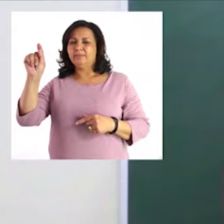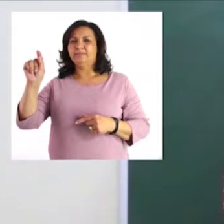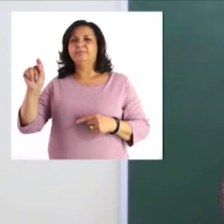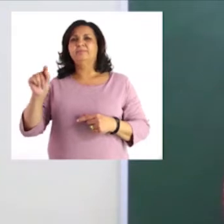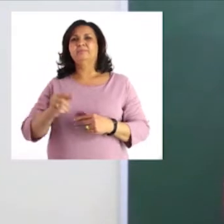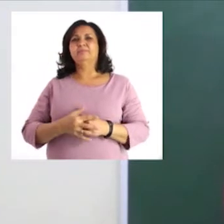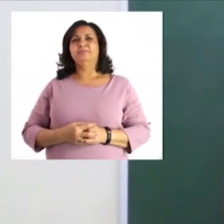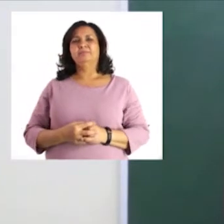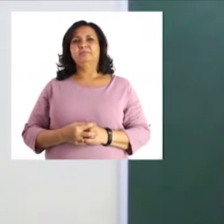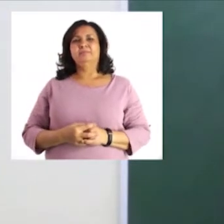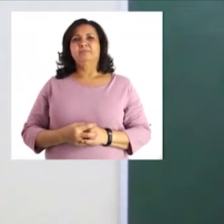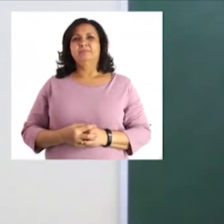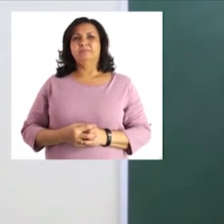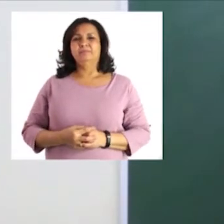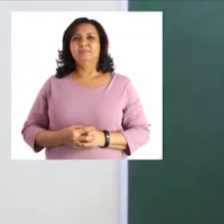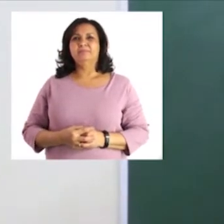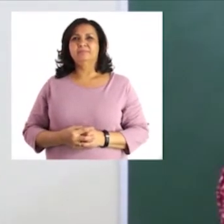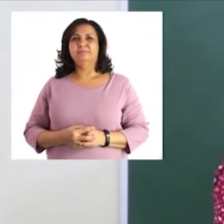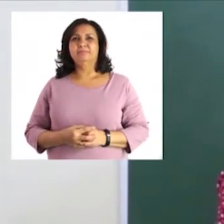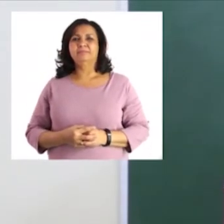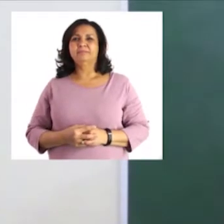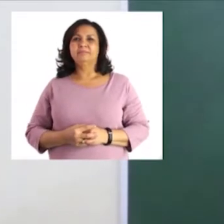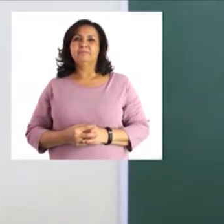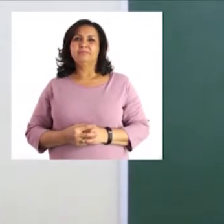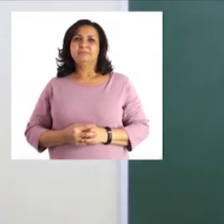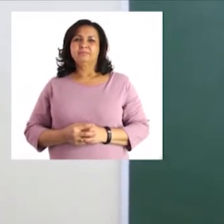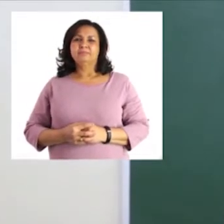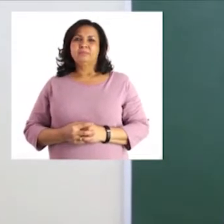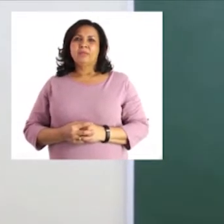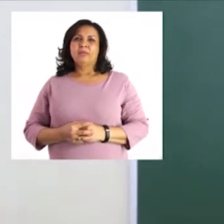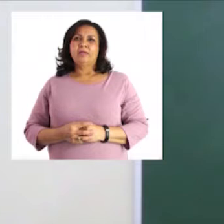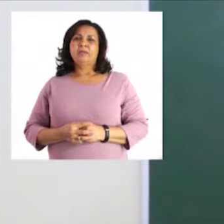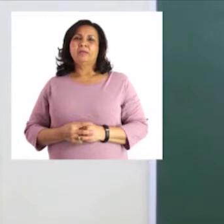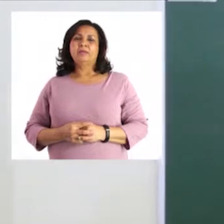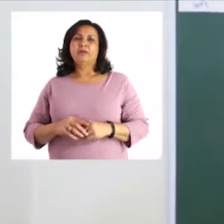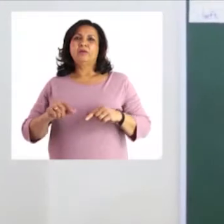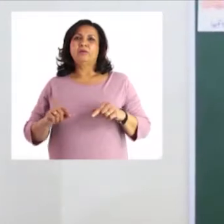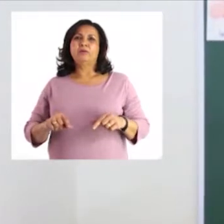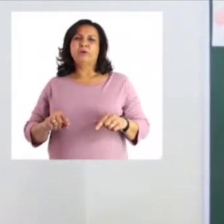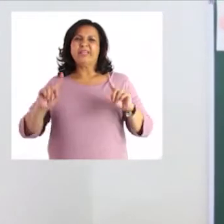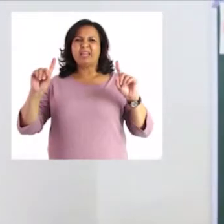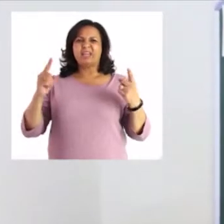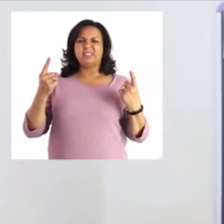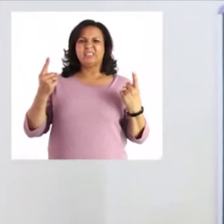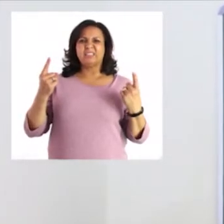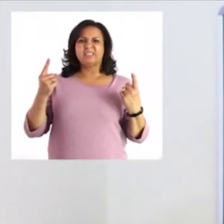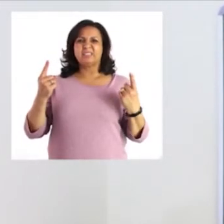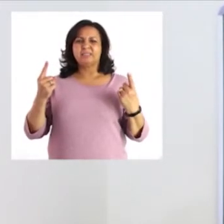round curvy kick, and a straight line on the line. Now let's look at some items that starts with the